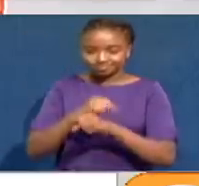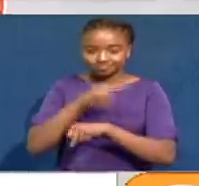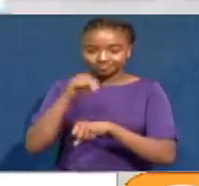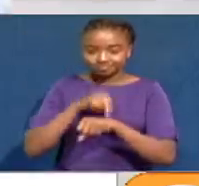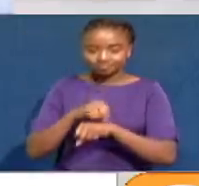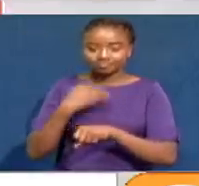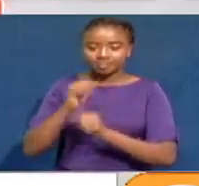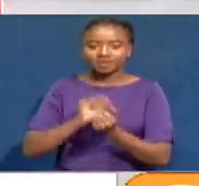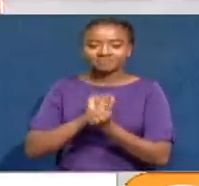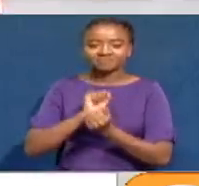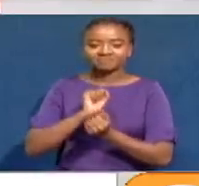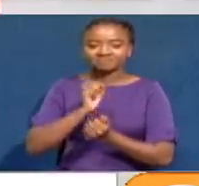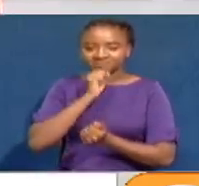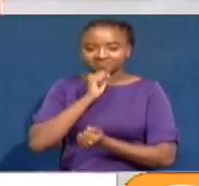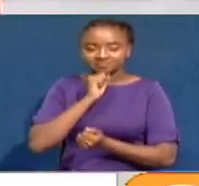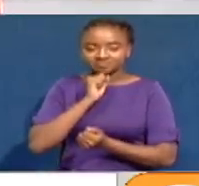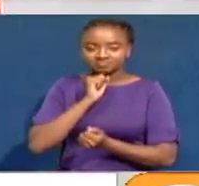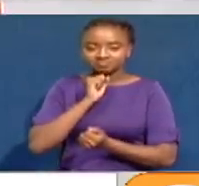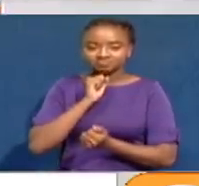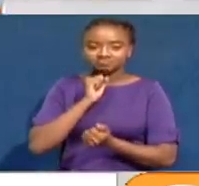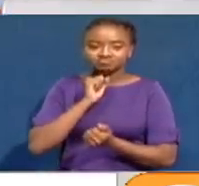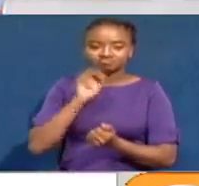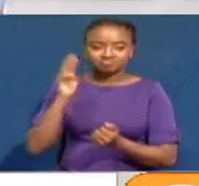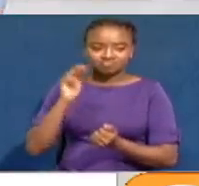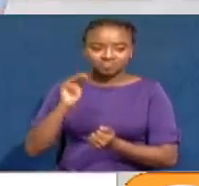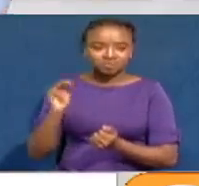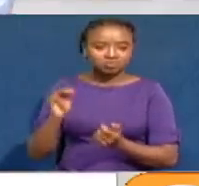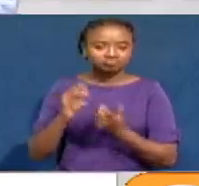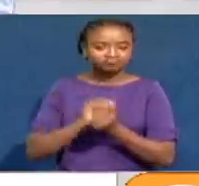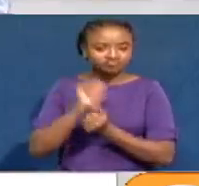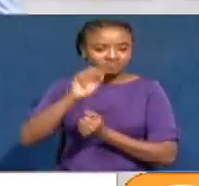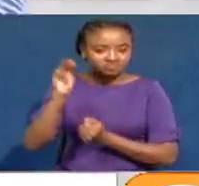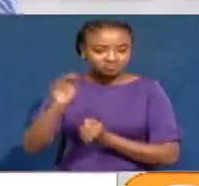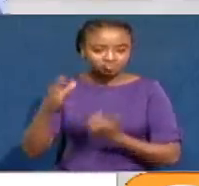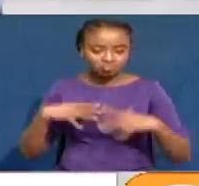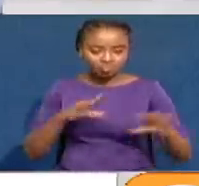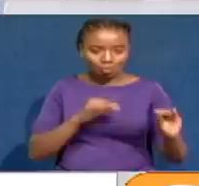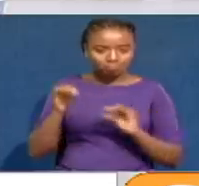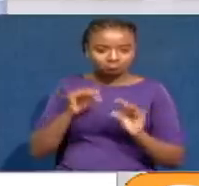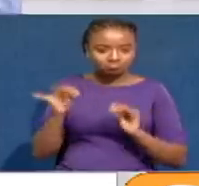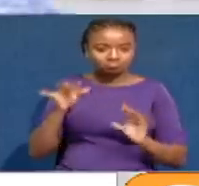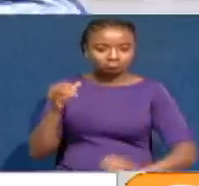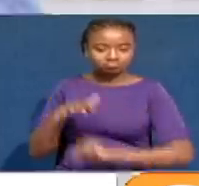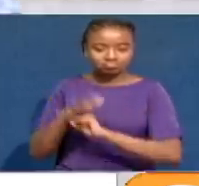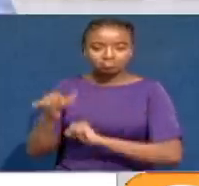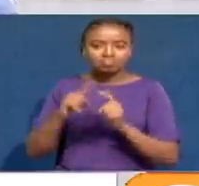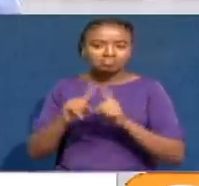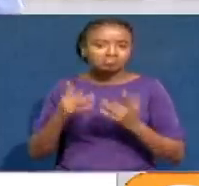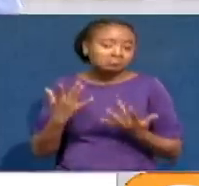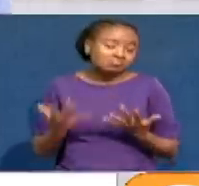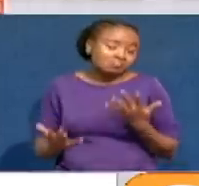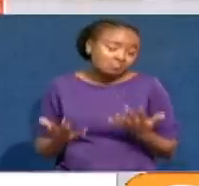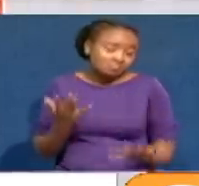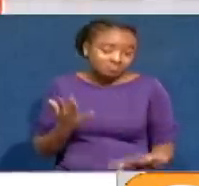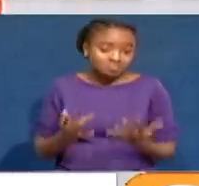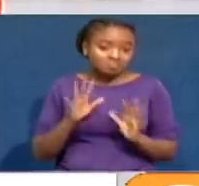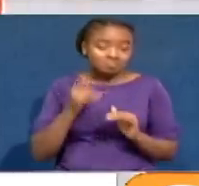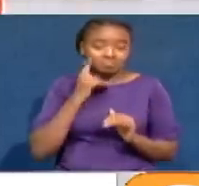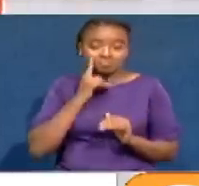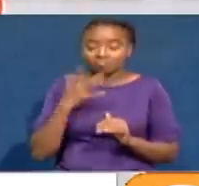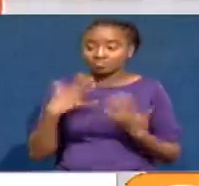mountain. Yeah. And yet when you look at voter registration the last 3 weeks, and this could be an indicator or not, we don't know,